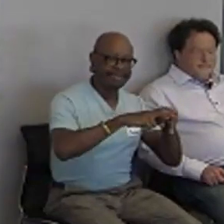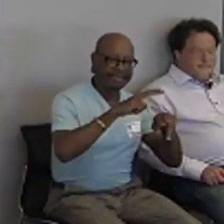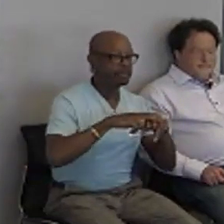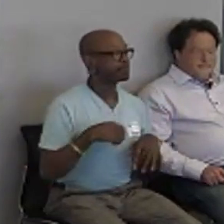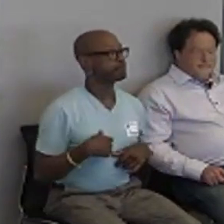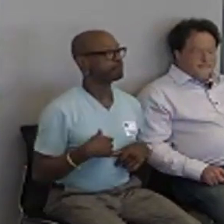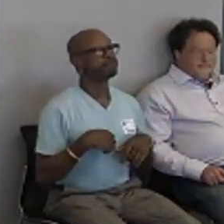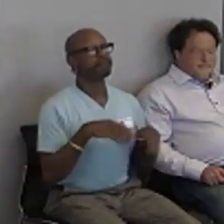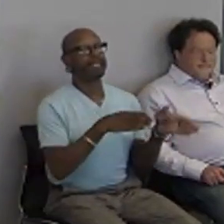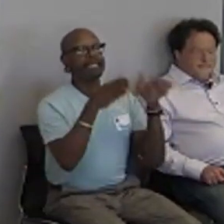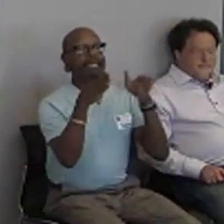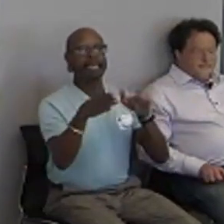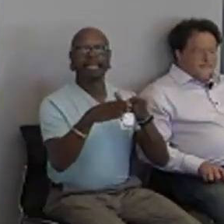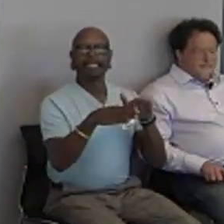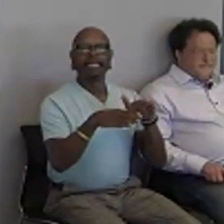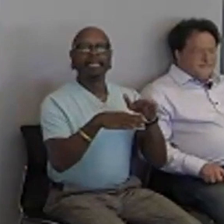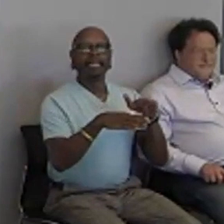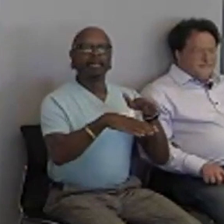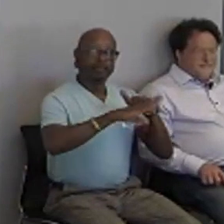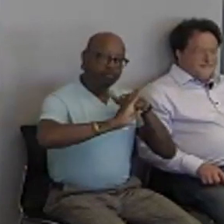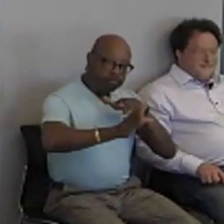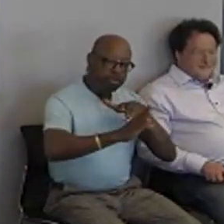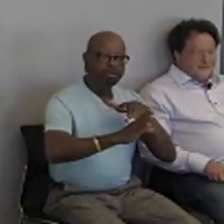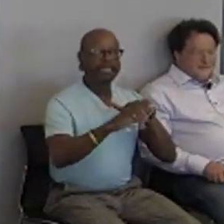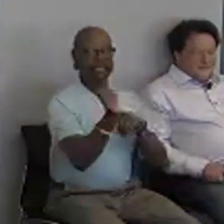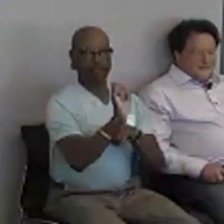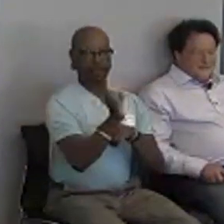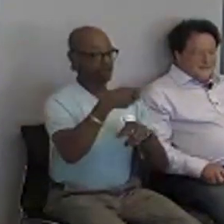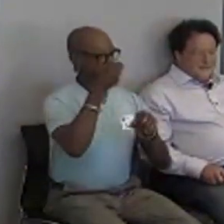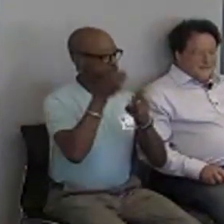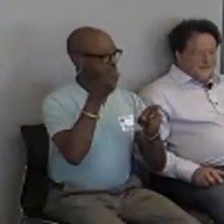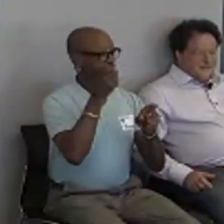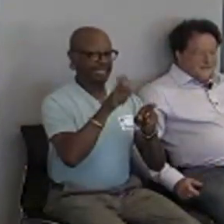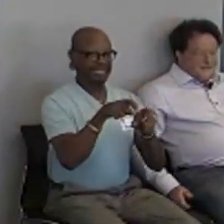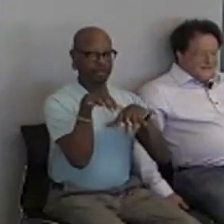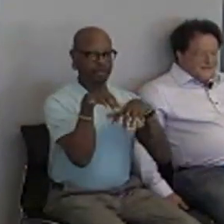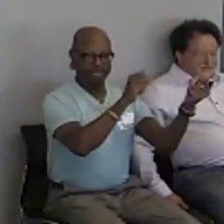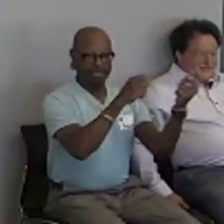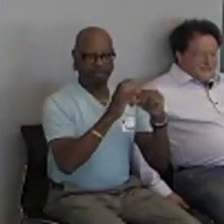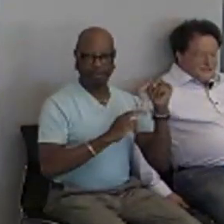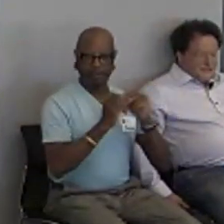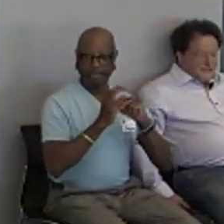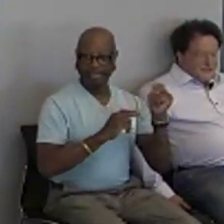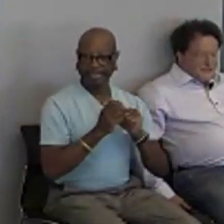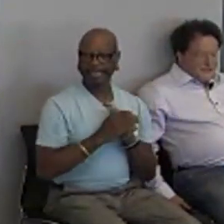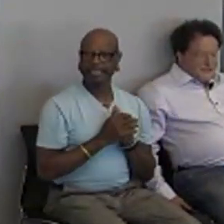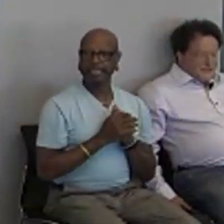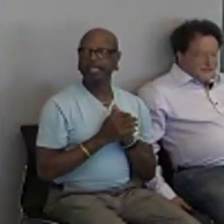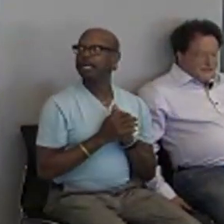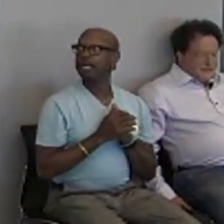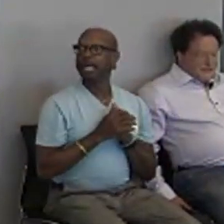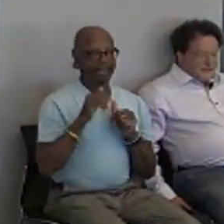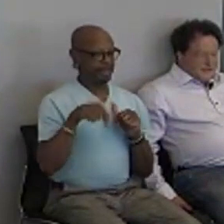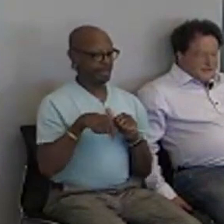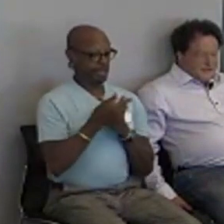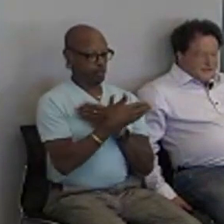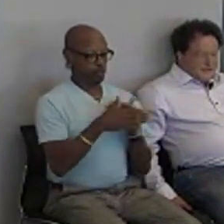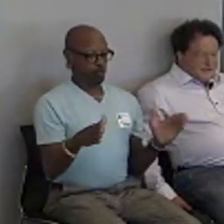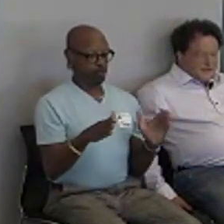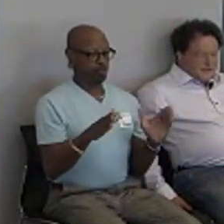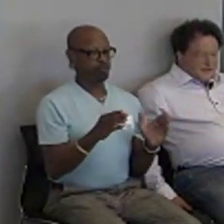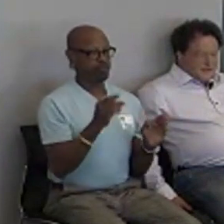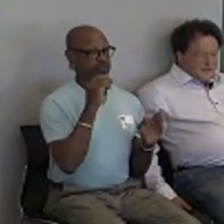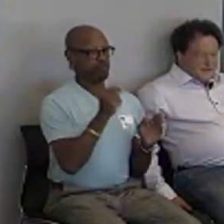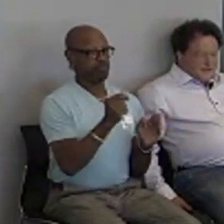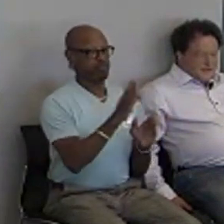Emergency egress. In the unlikely event that we all need to leave the building, you exit this room and